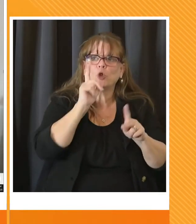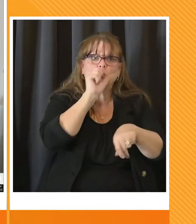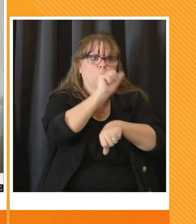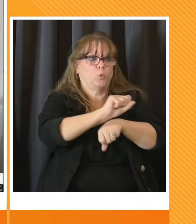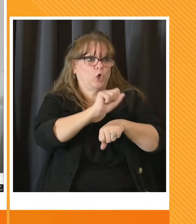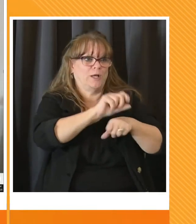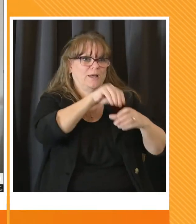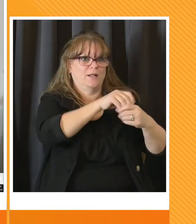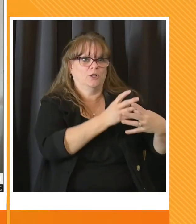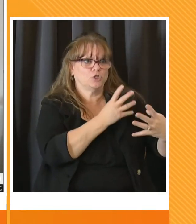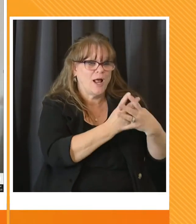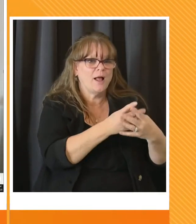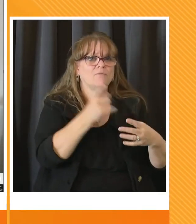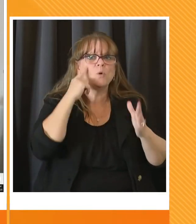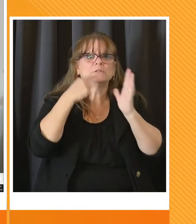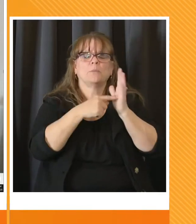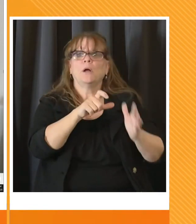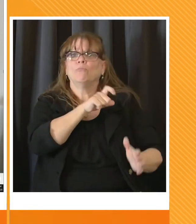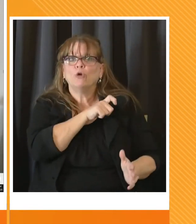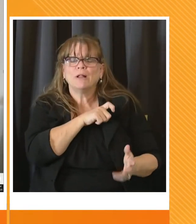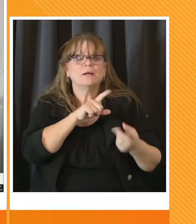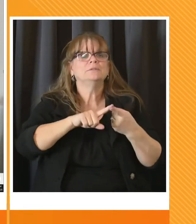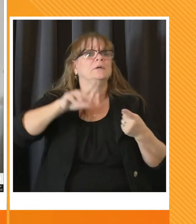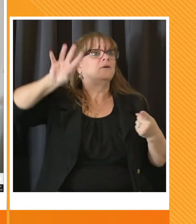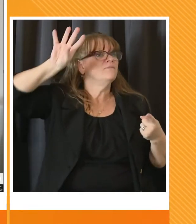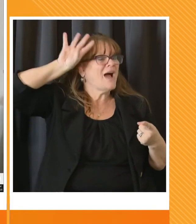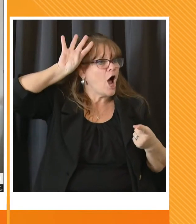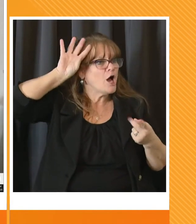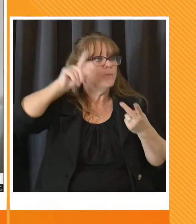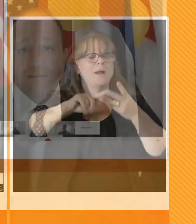workers are considered first responders as well and prioritized.